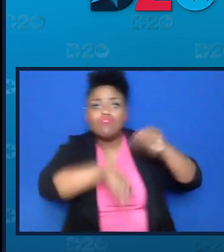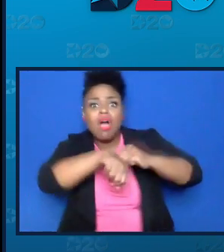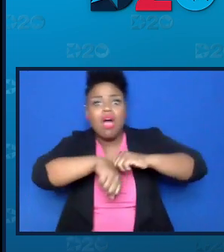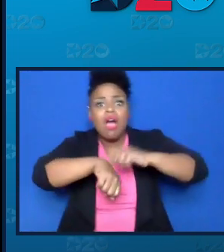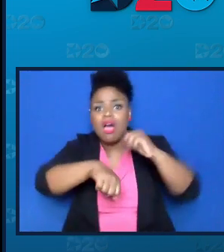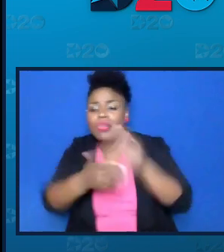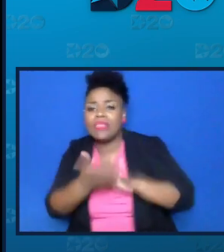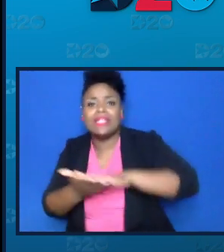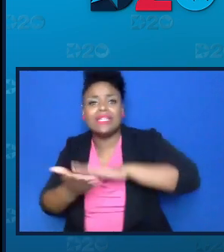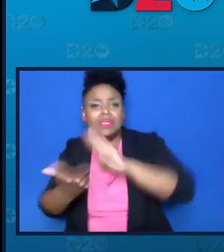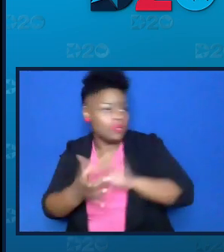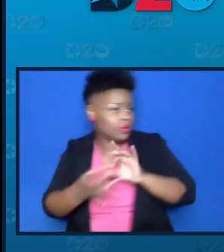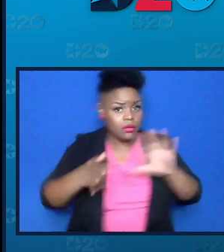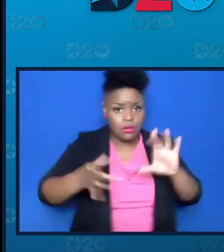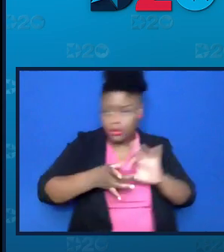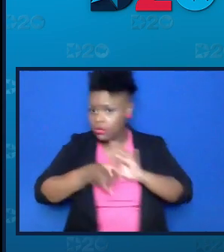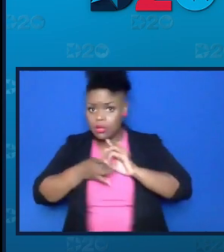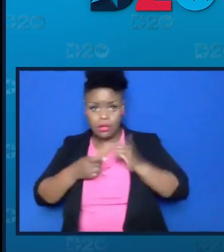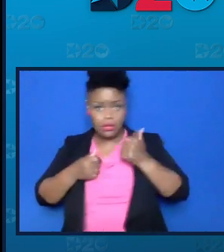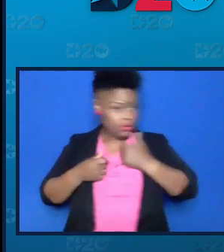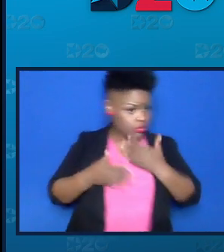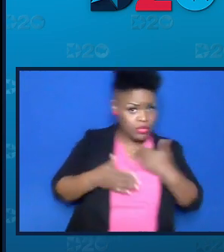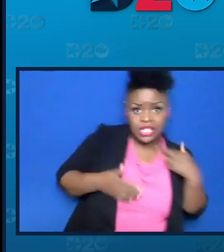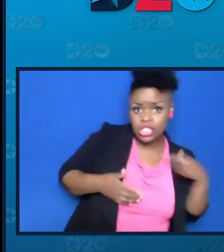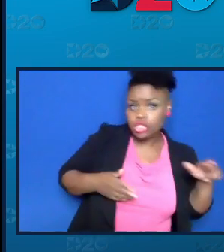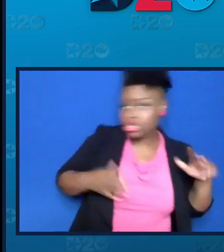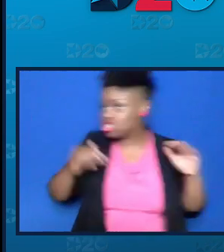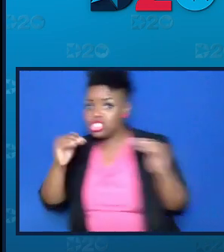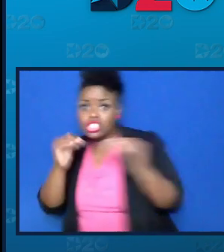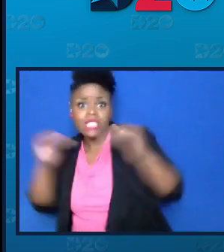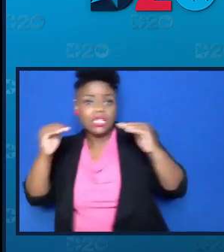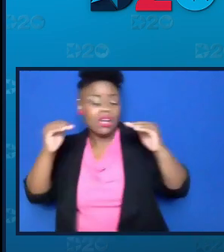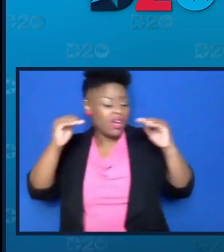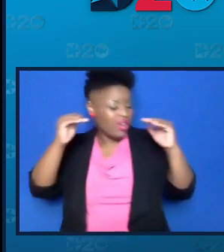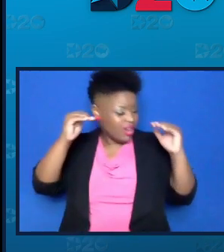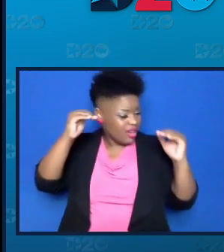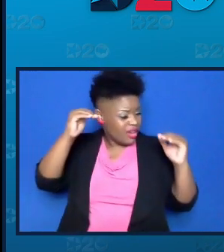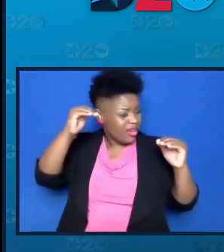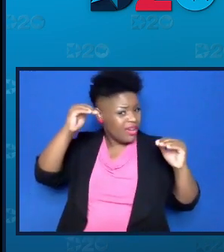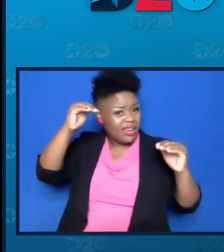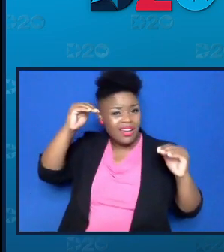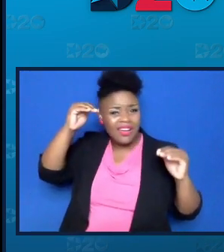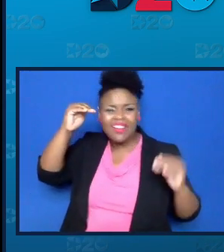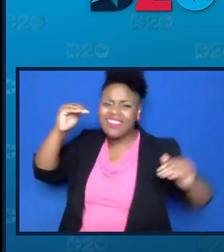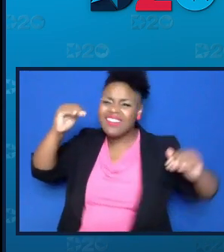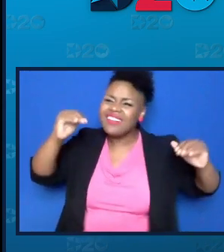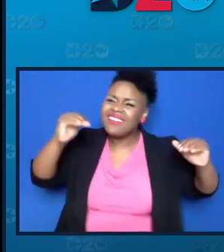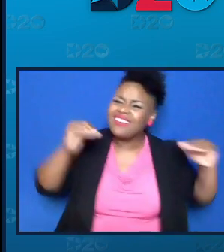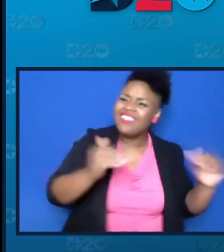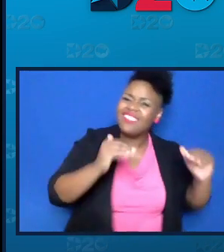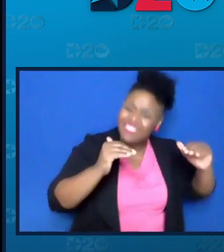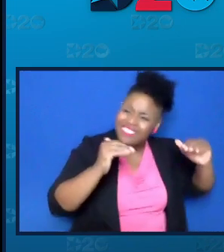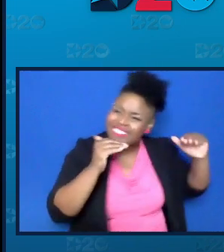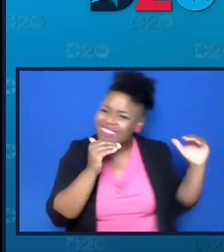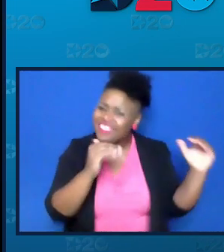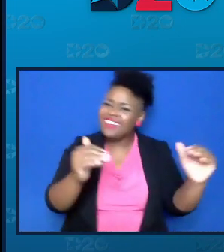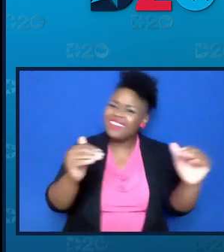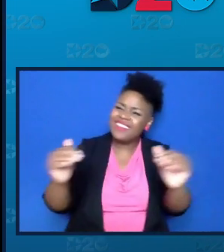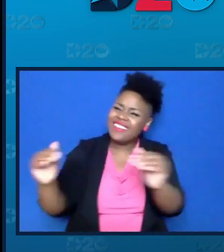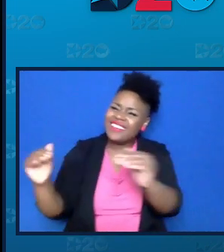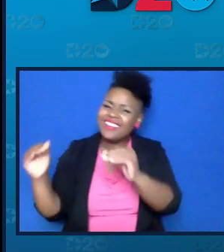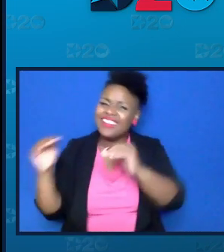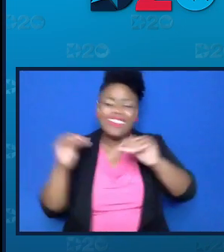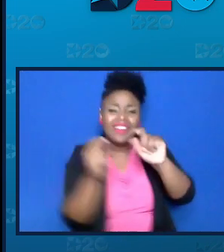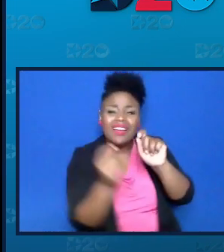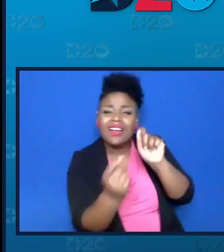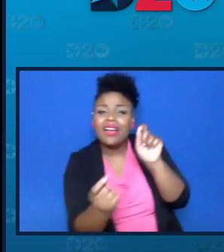us. Justice is juxtaposition in us. Justice for all just ain't specific enough. One son died, his